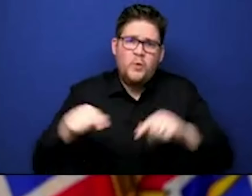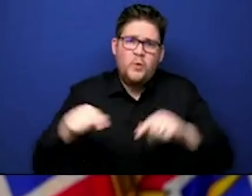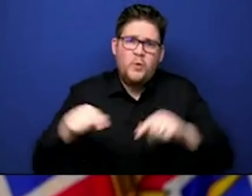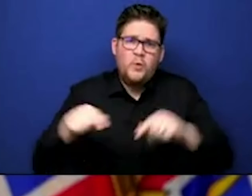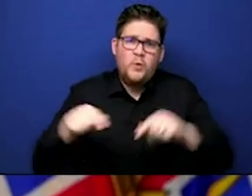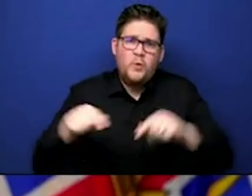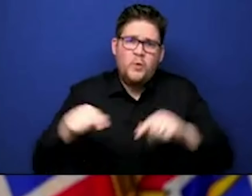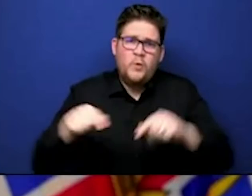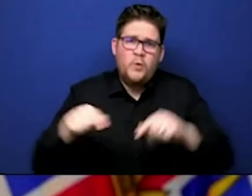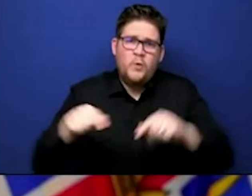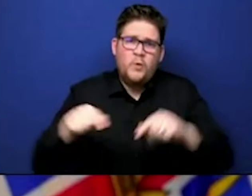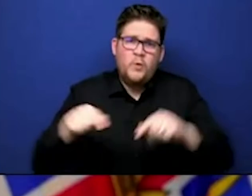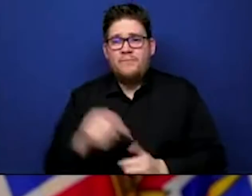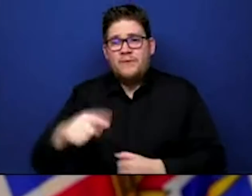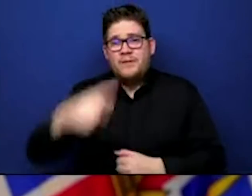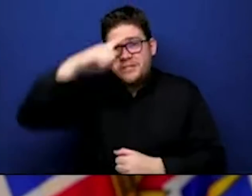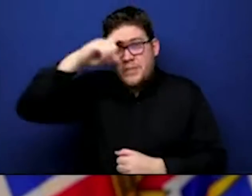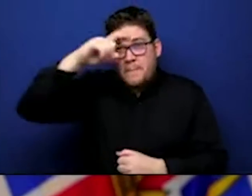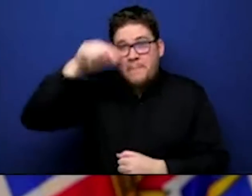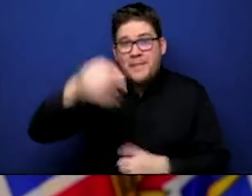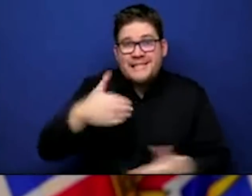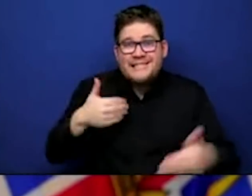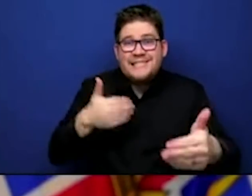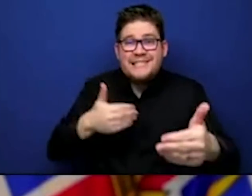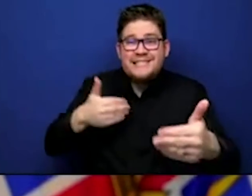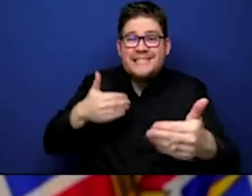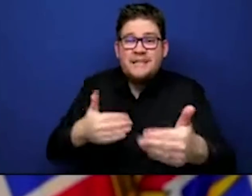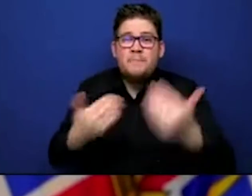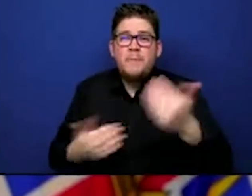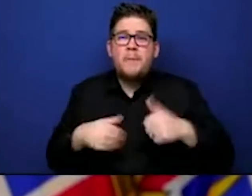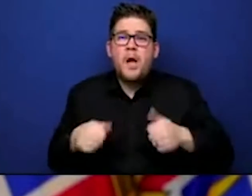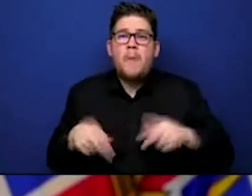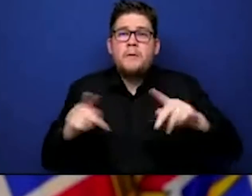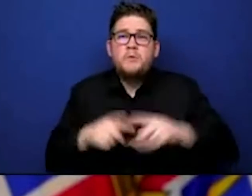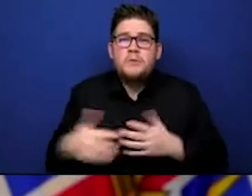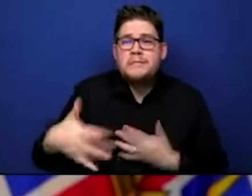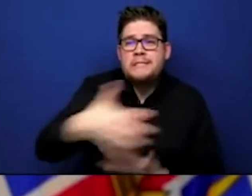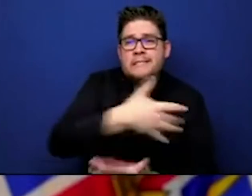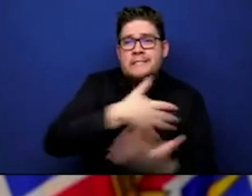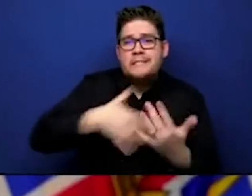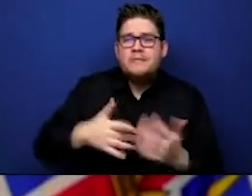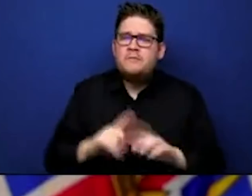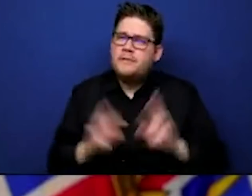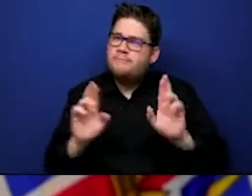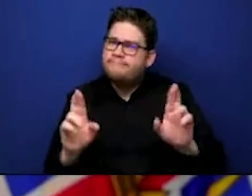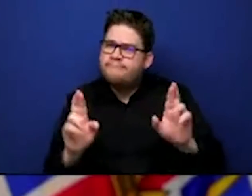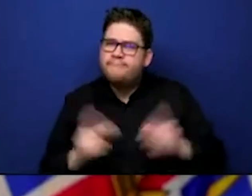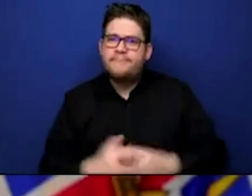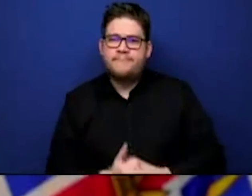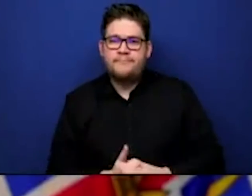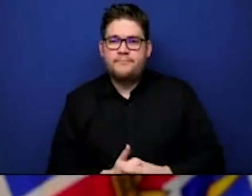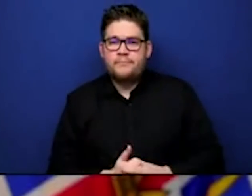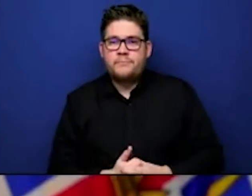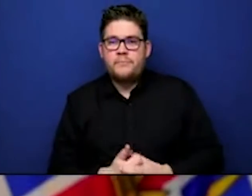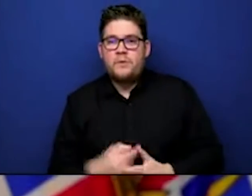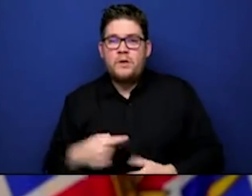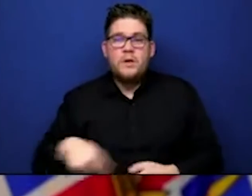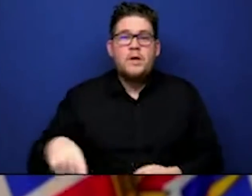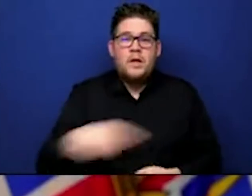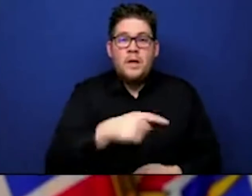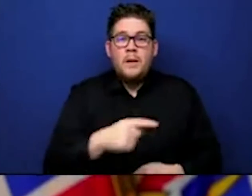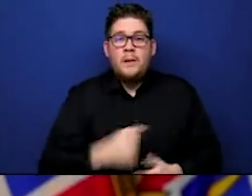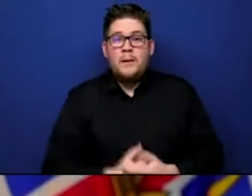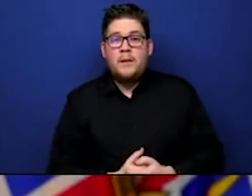have opportunity again. And at this time of the marathon, of this storm that we've been in